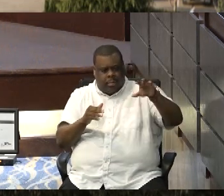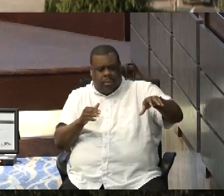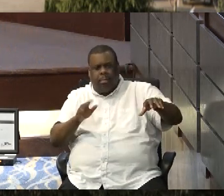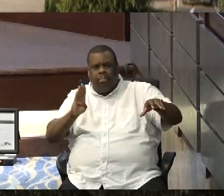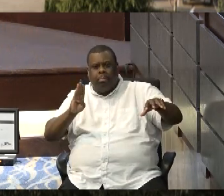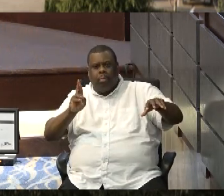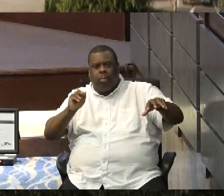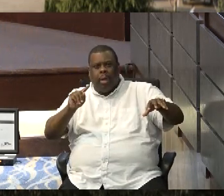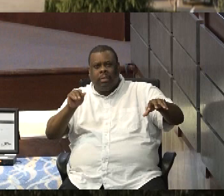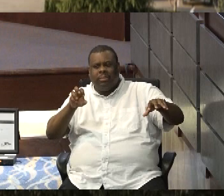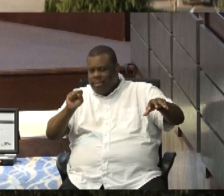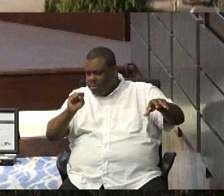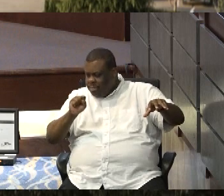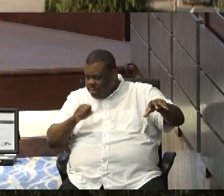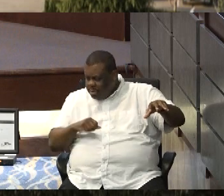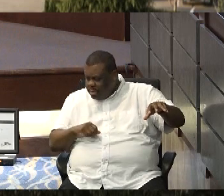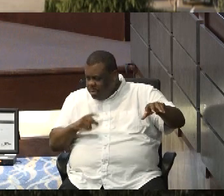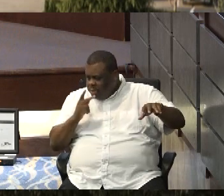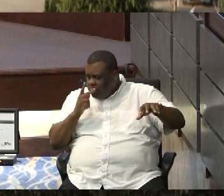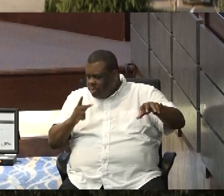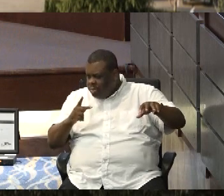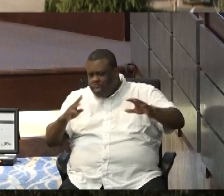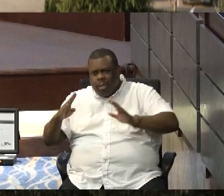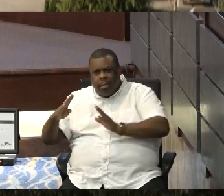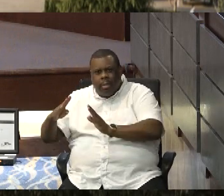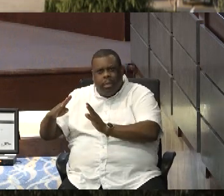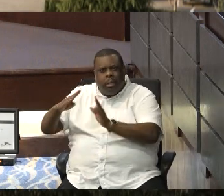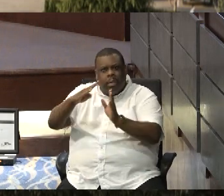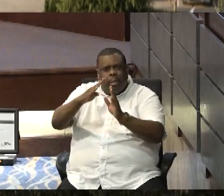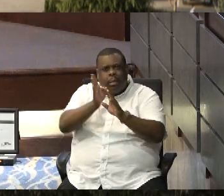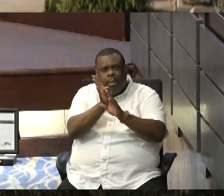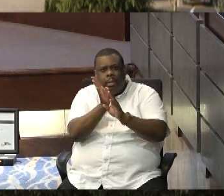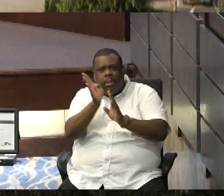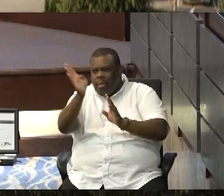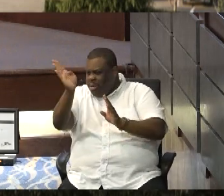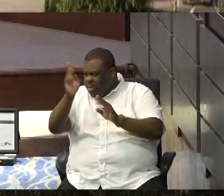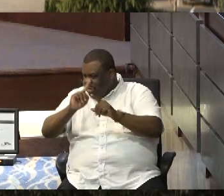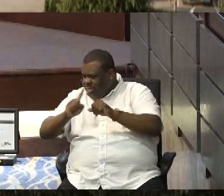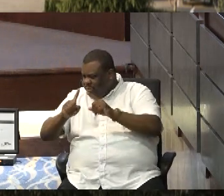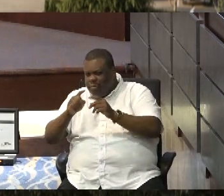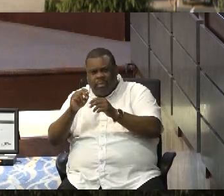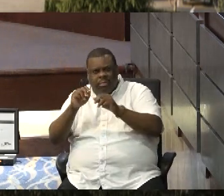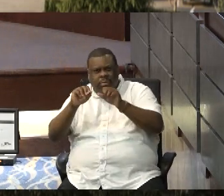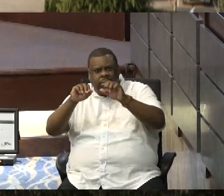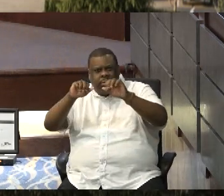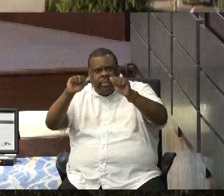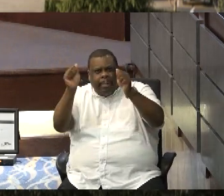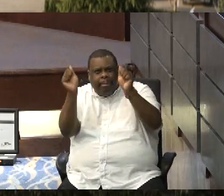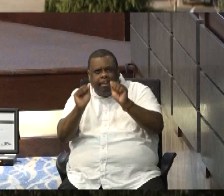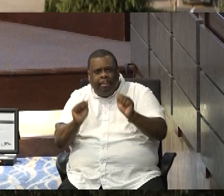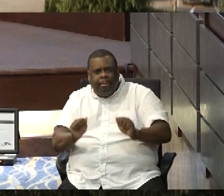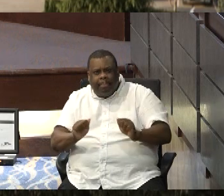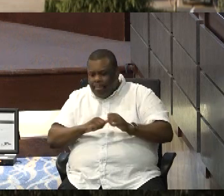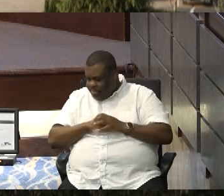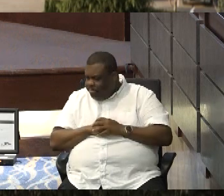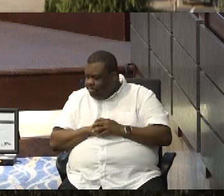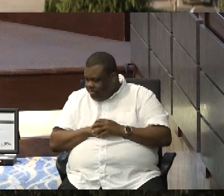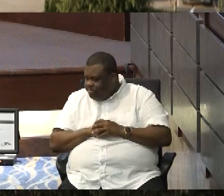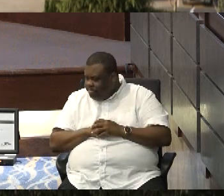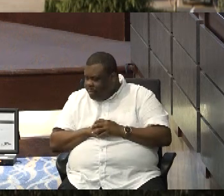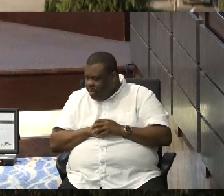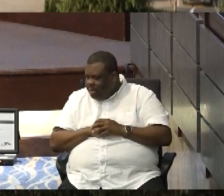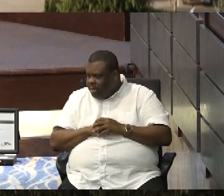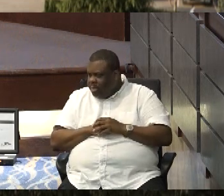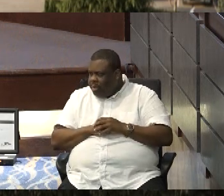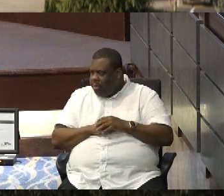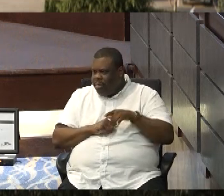of plus shape, which allows us to expose each of the different programs, the main theater space, the black box theater, the broadcast studio,